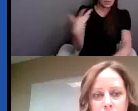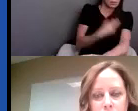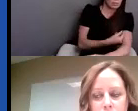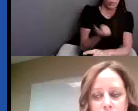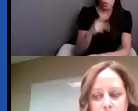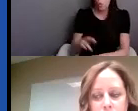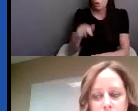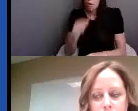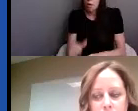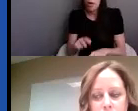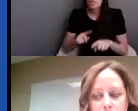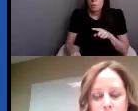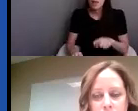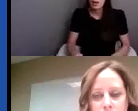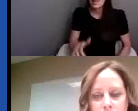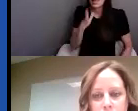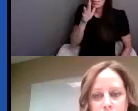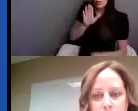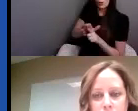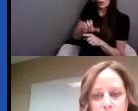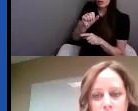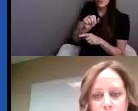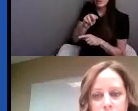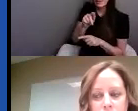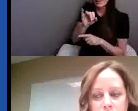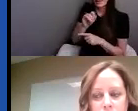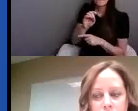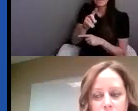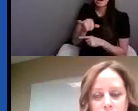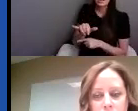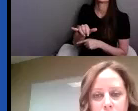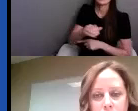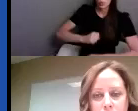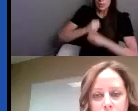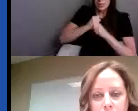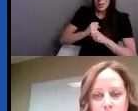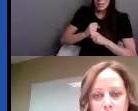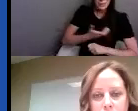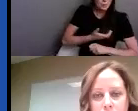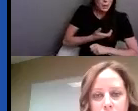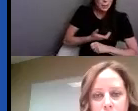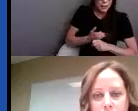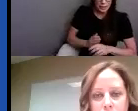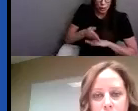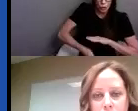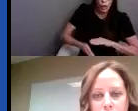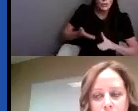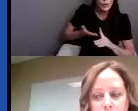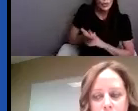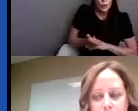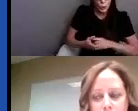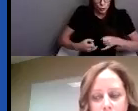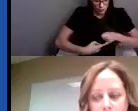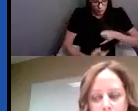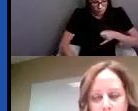Those antibodies are actually really protective for babies. They cross the placenta, get into the baby's bloodstream, protect the babies in the first couple months of